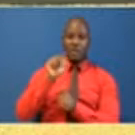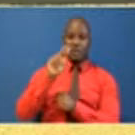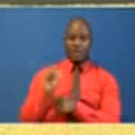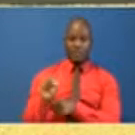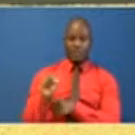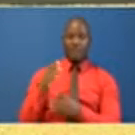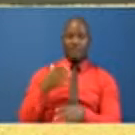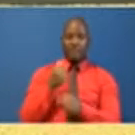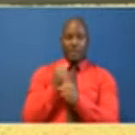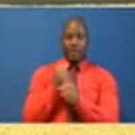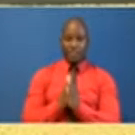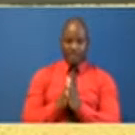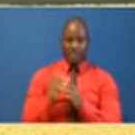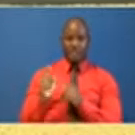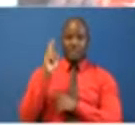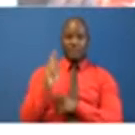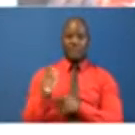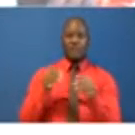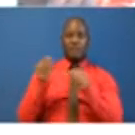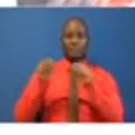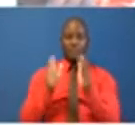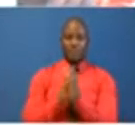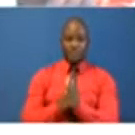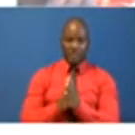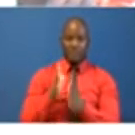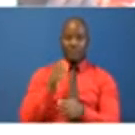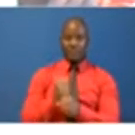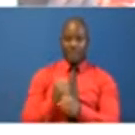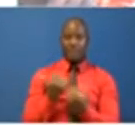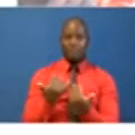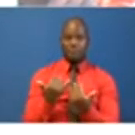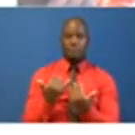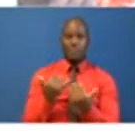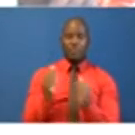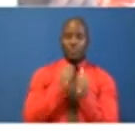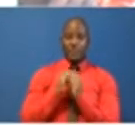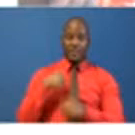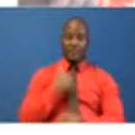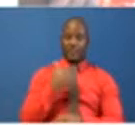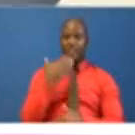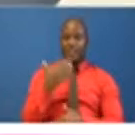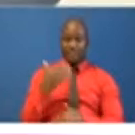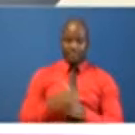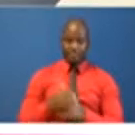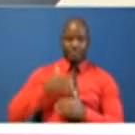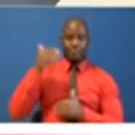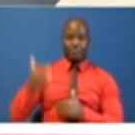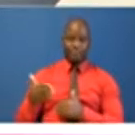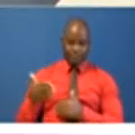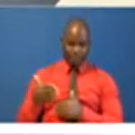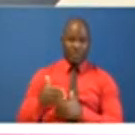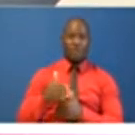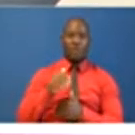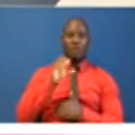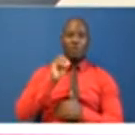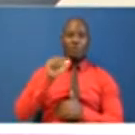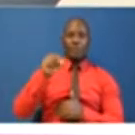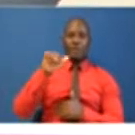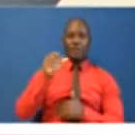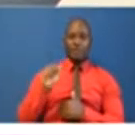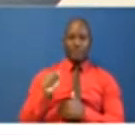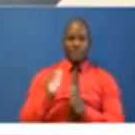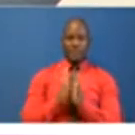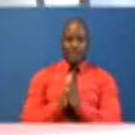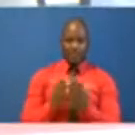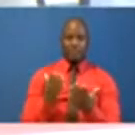who's the founder and executive director emerging leaders foundation currently glad to have you with us thank you right next his professor alfred omega who is